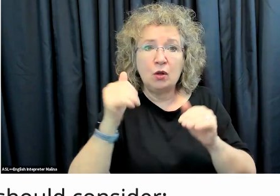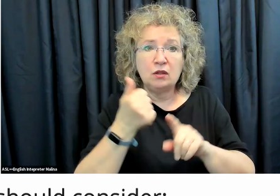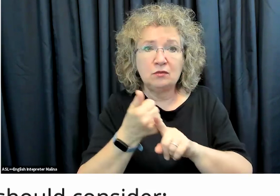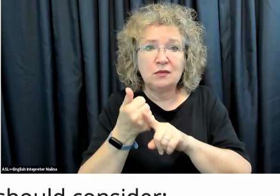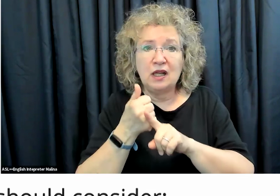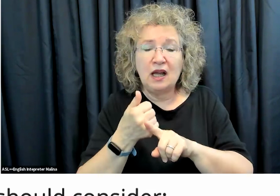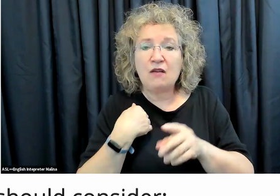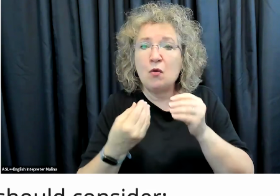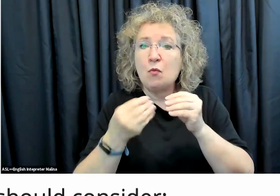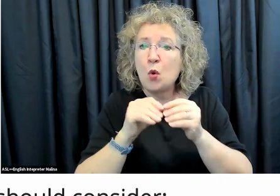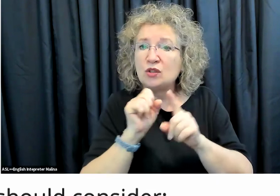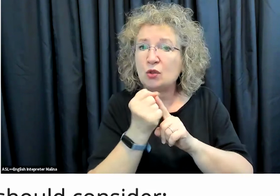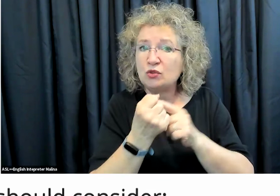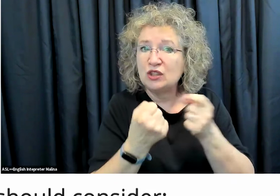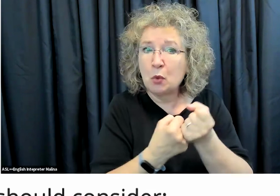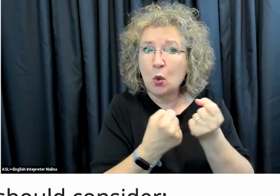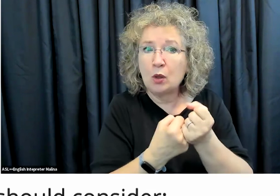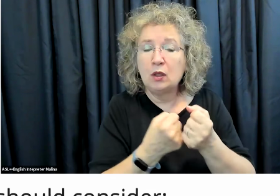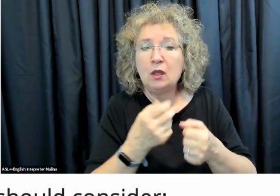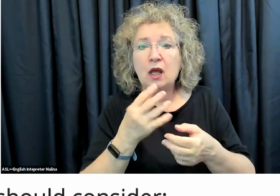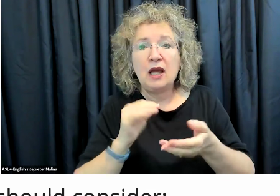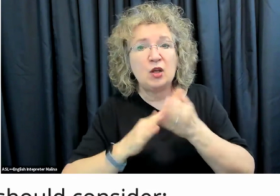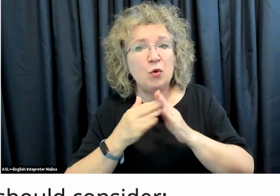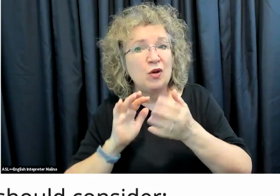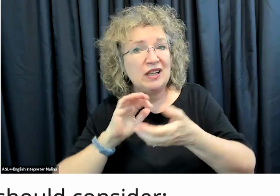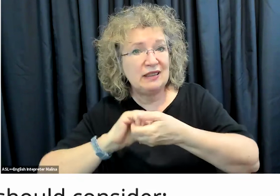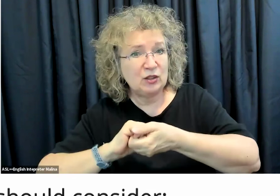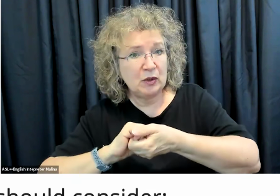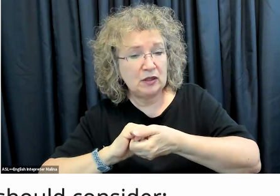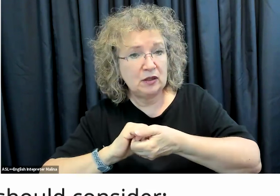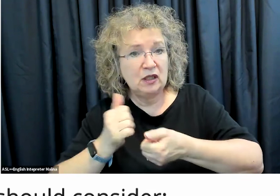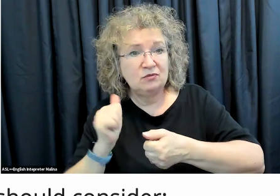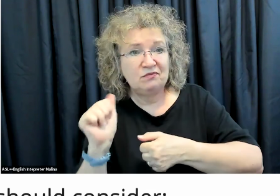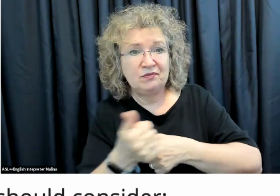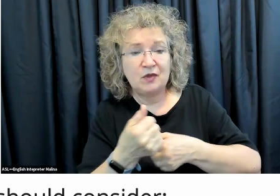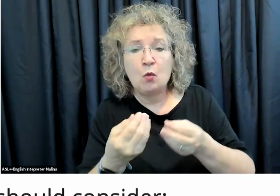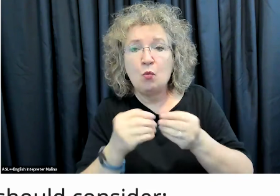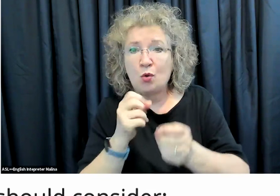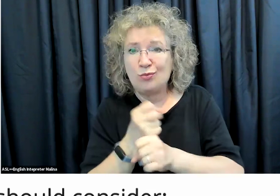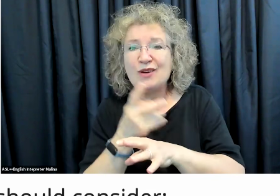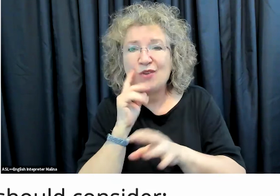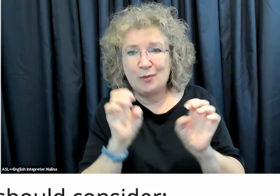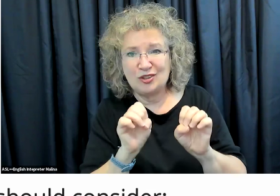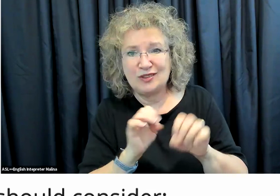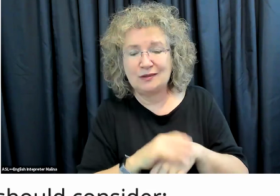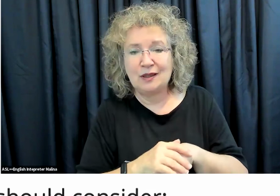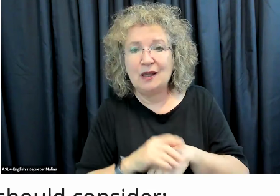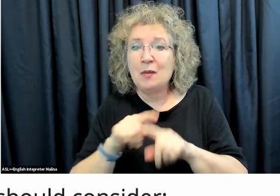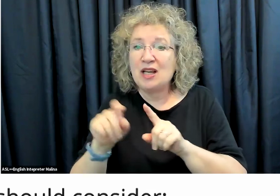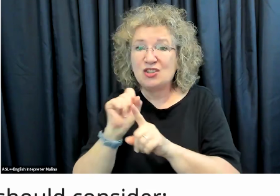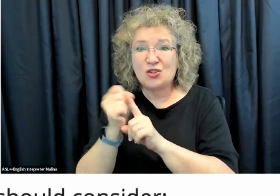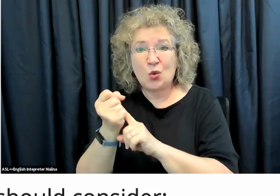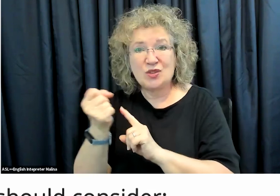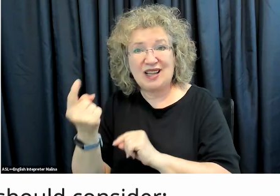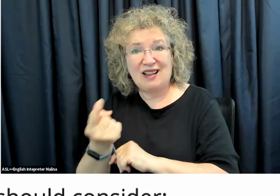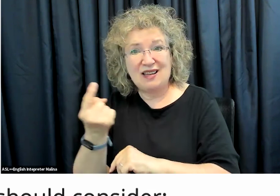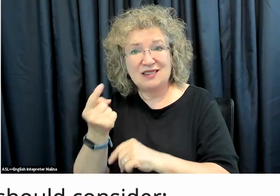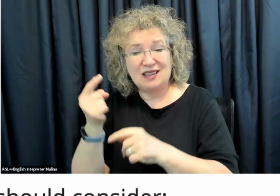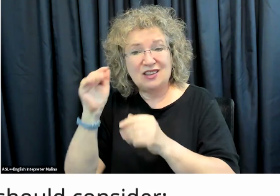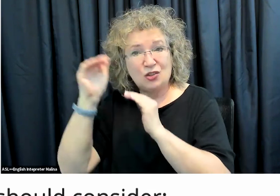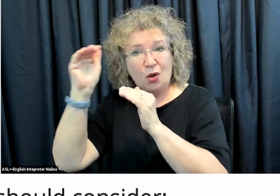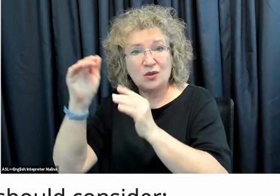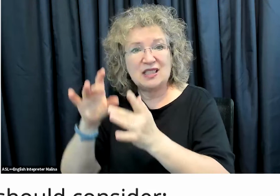prepared for emergencies. However, socially isolated older adults, particularly those in rural areas, are often